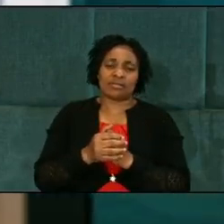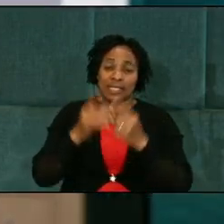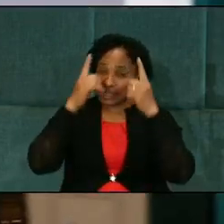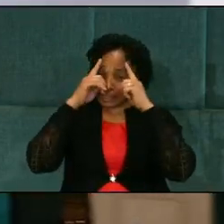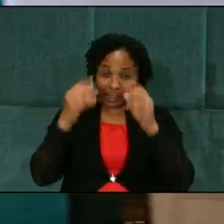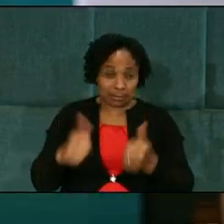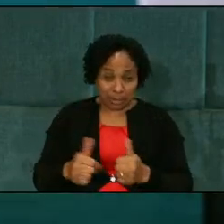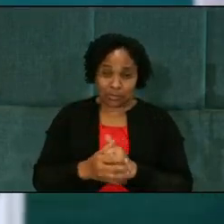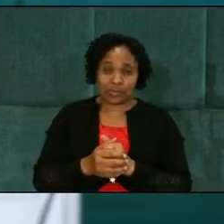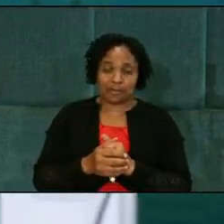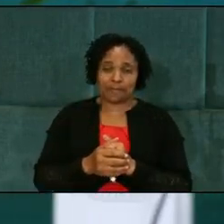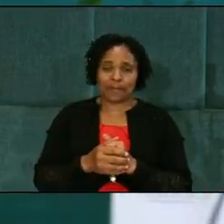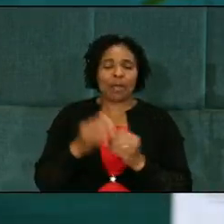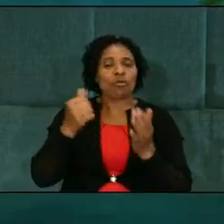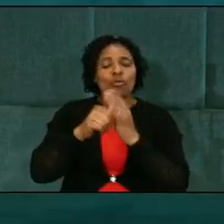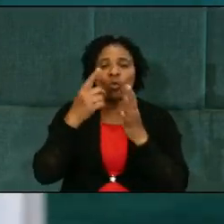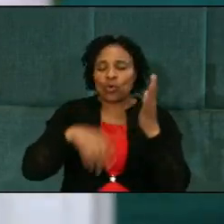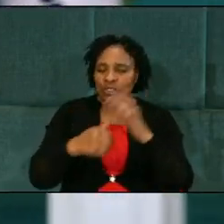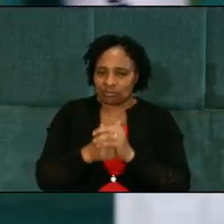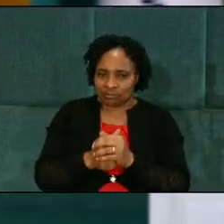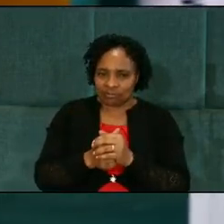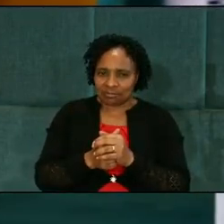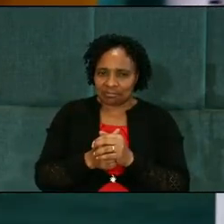What's the problem? Here's it.